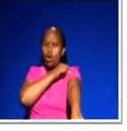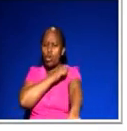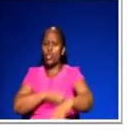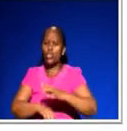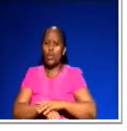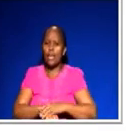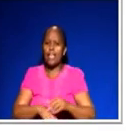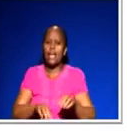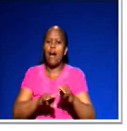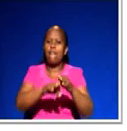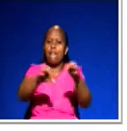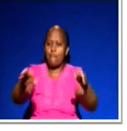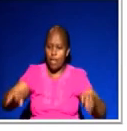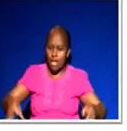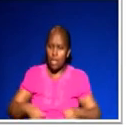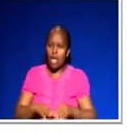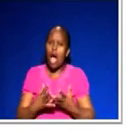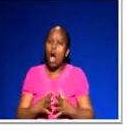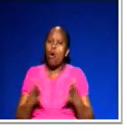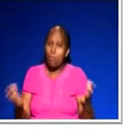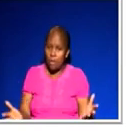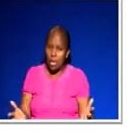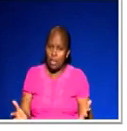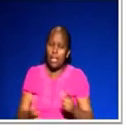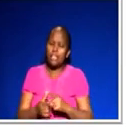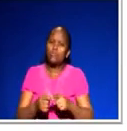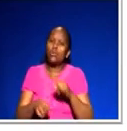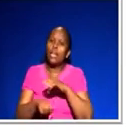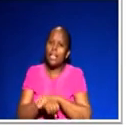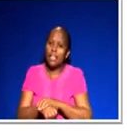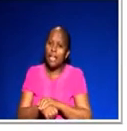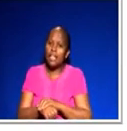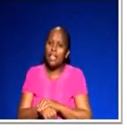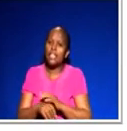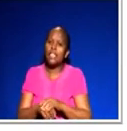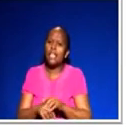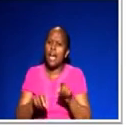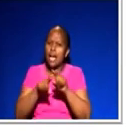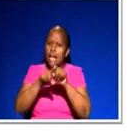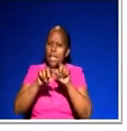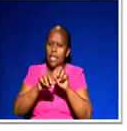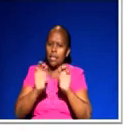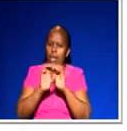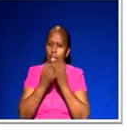field, for example, or you can also obtain the width of your classroom